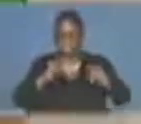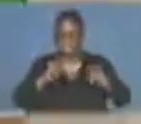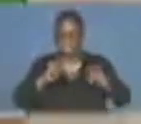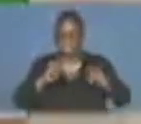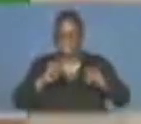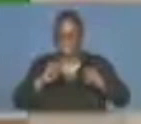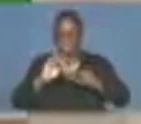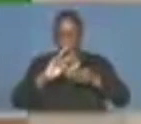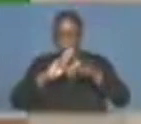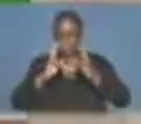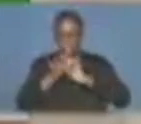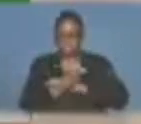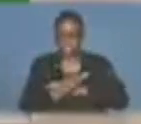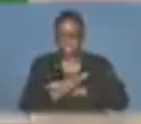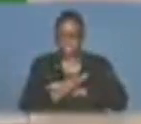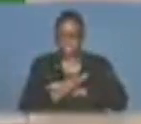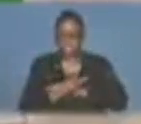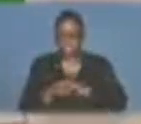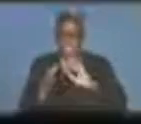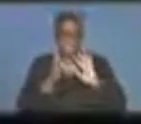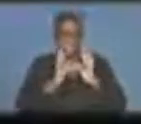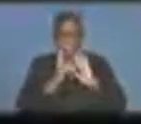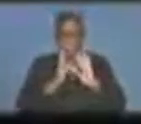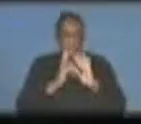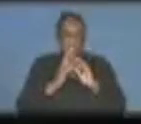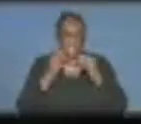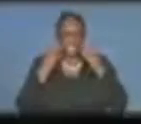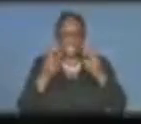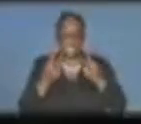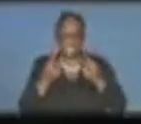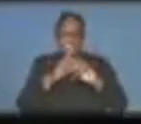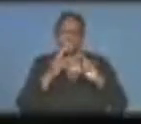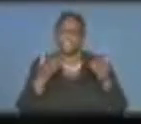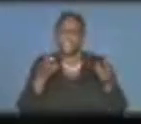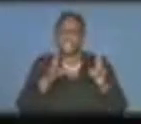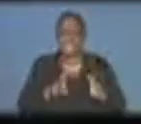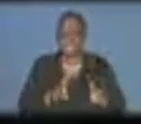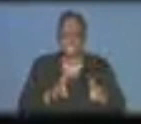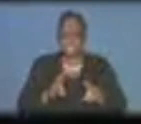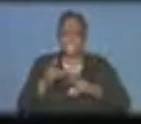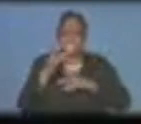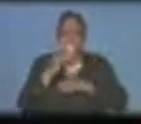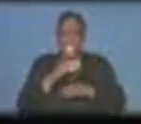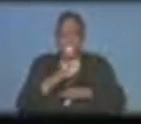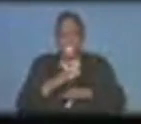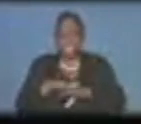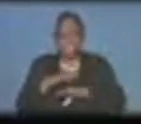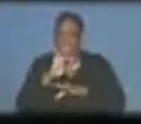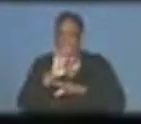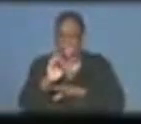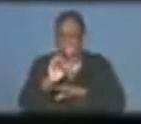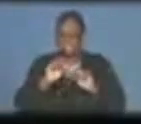East Street and the architecture about East Street, but not just the architecture, but what it stood for, and